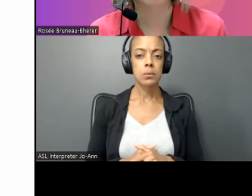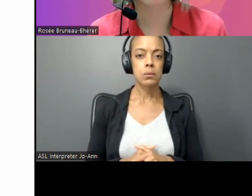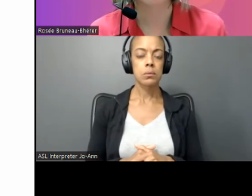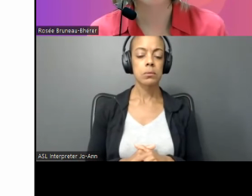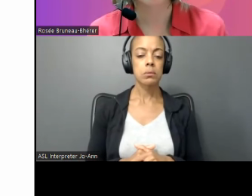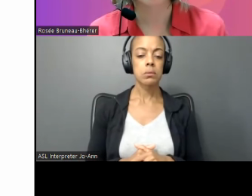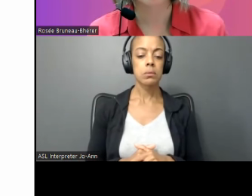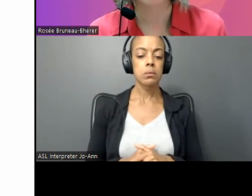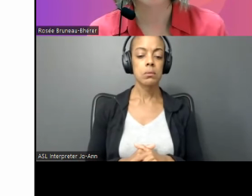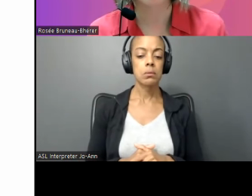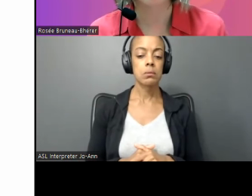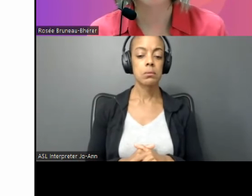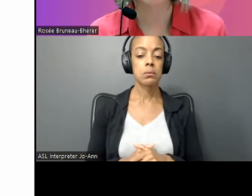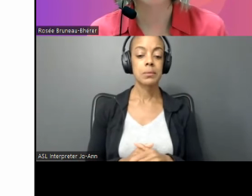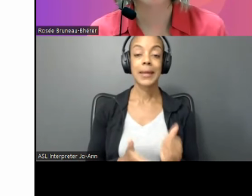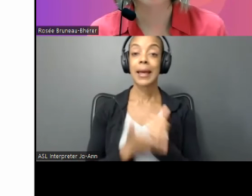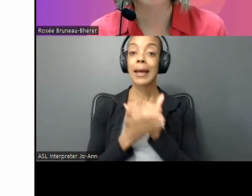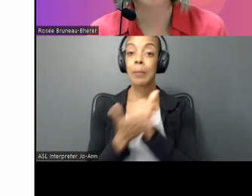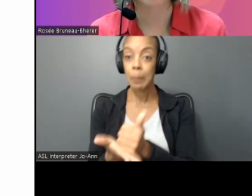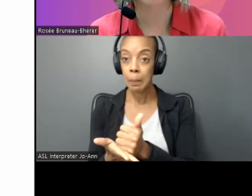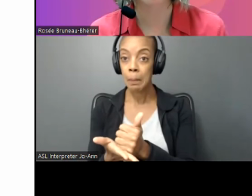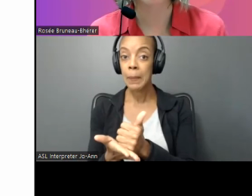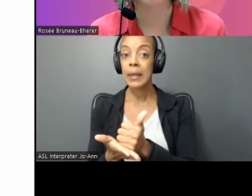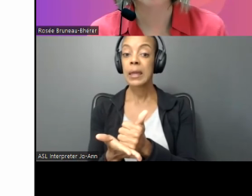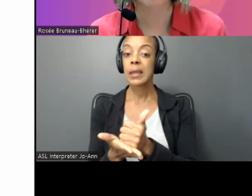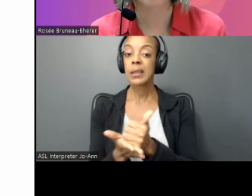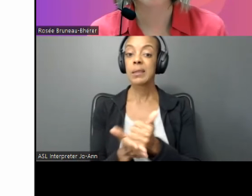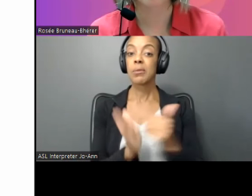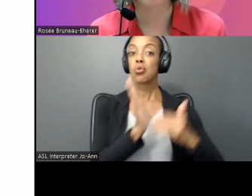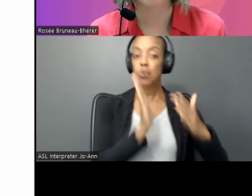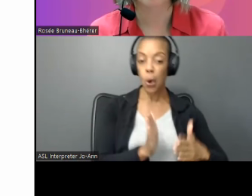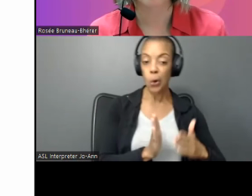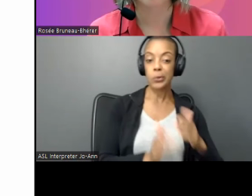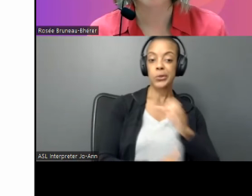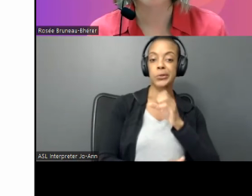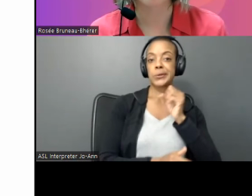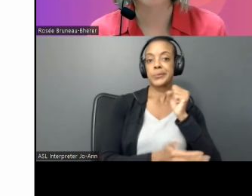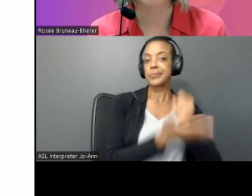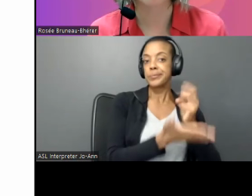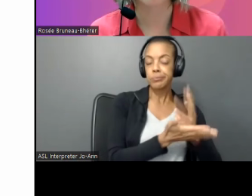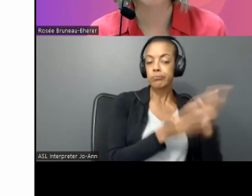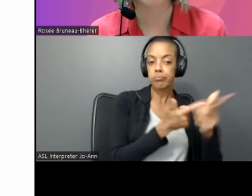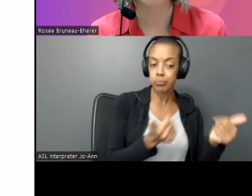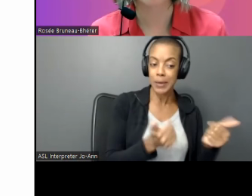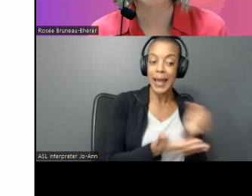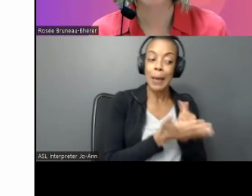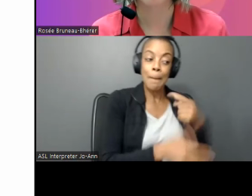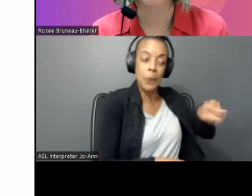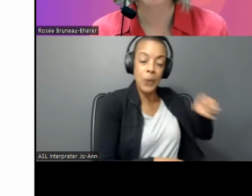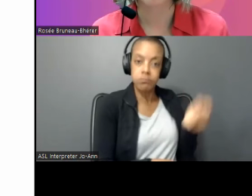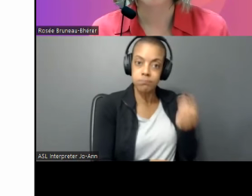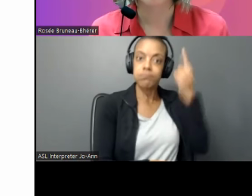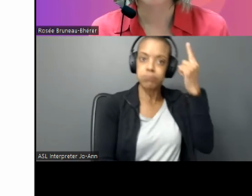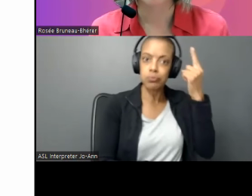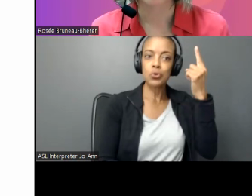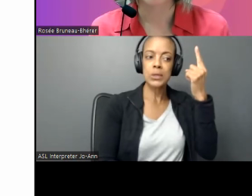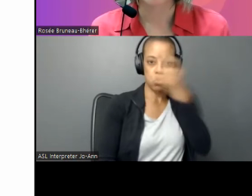helping practitioners to understand the prevalence of trauma. We also want to take the time